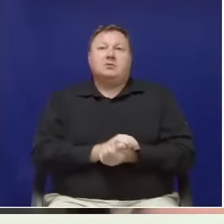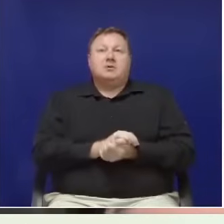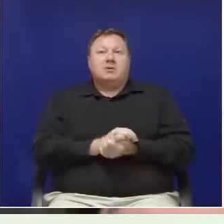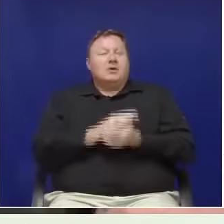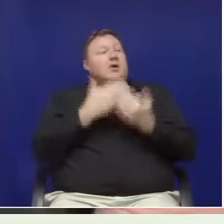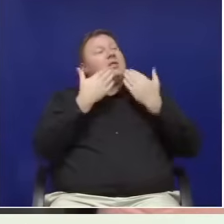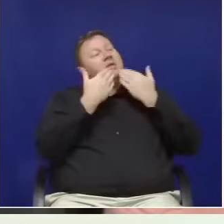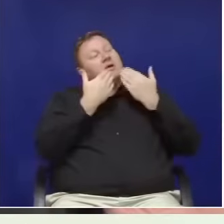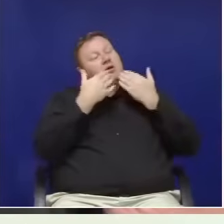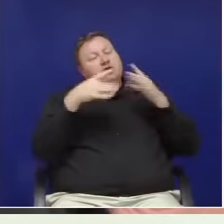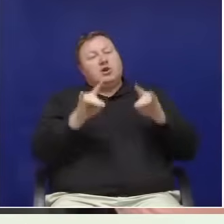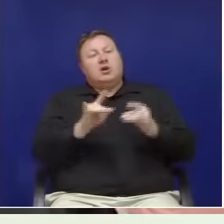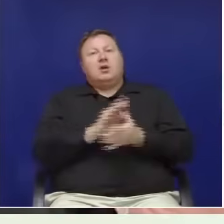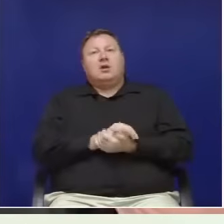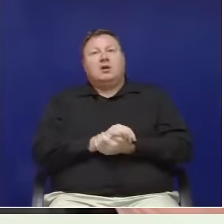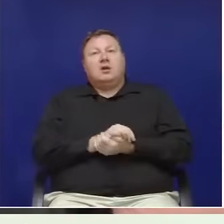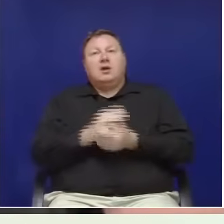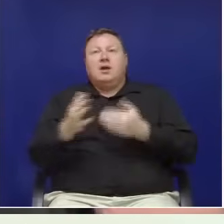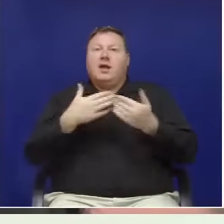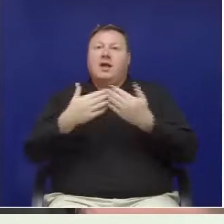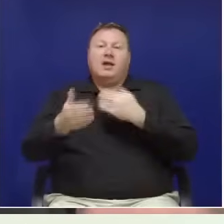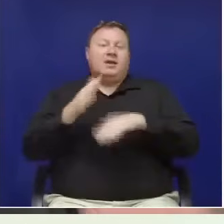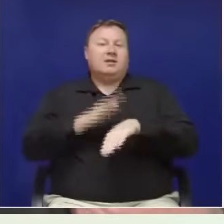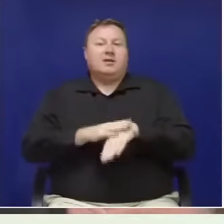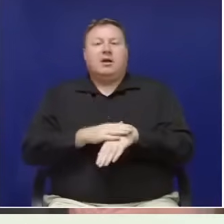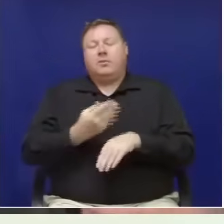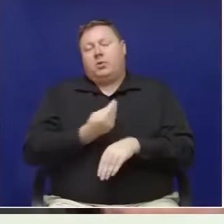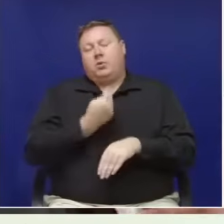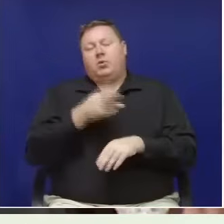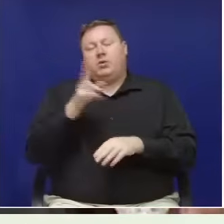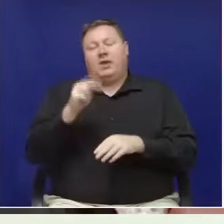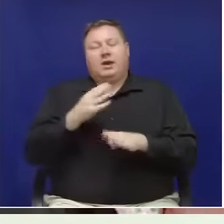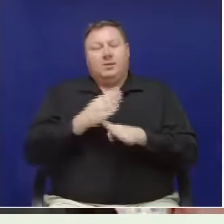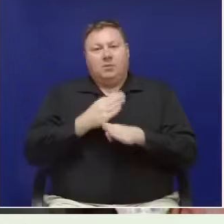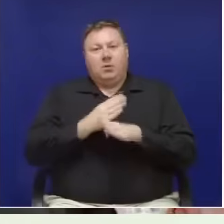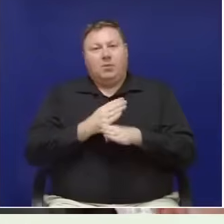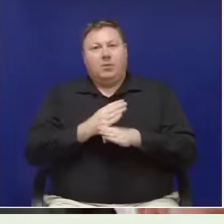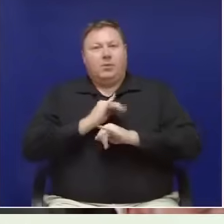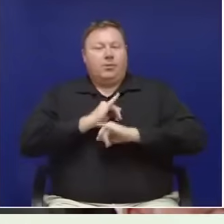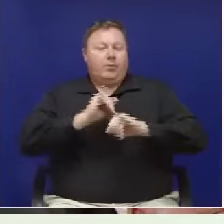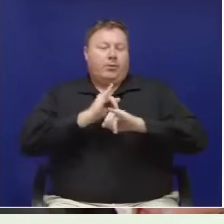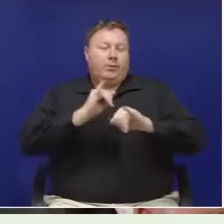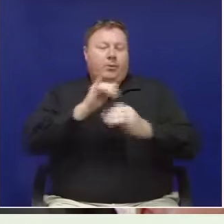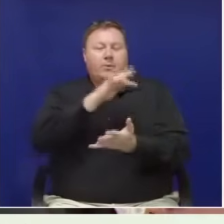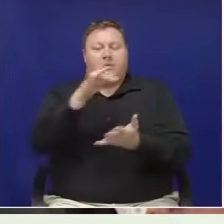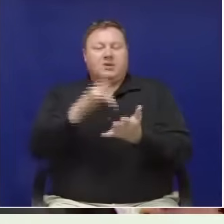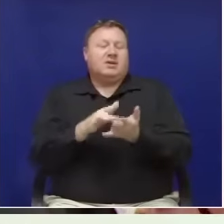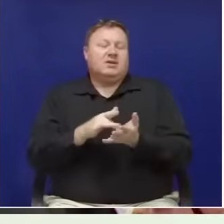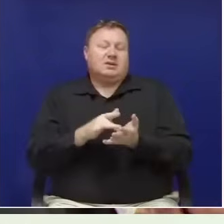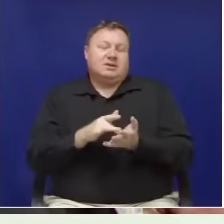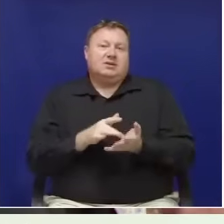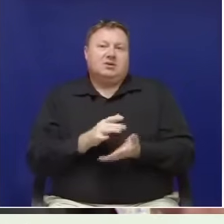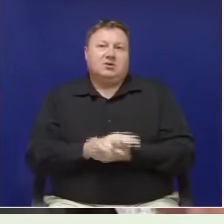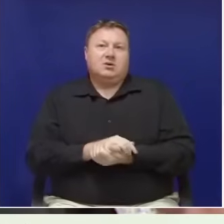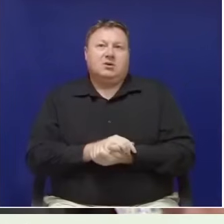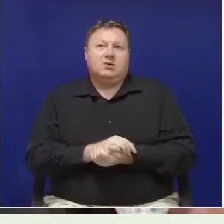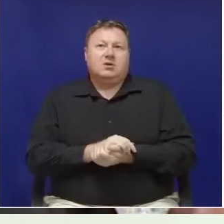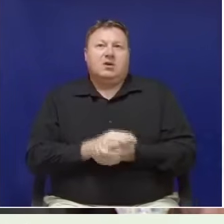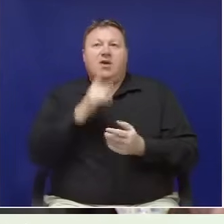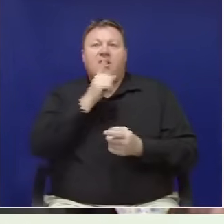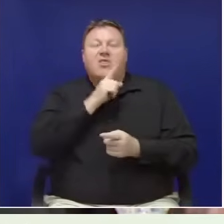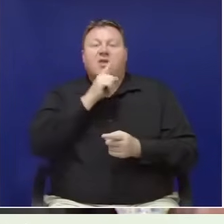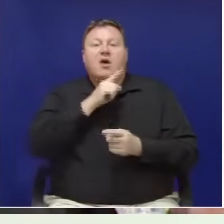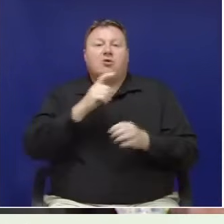Thank you, Chair. At a time when youth unemployment remains catastrophically high and thousands of